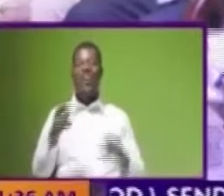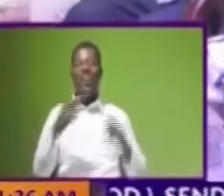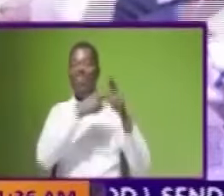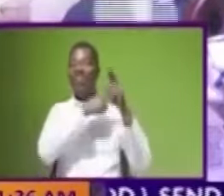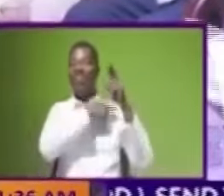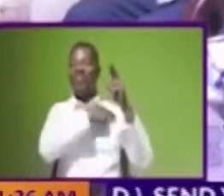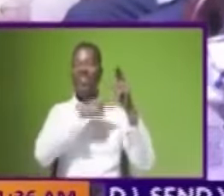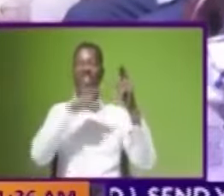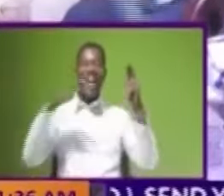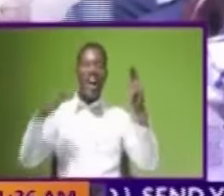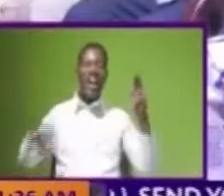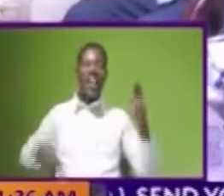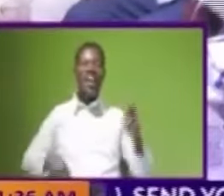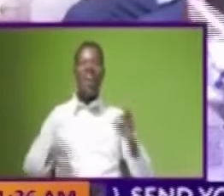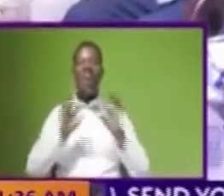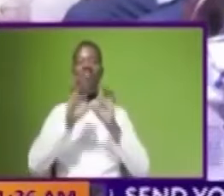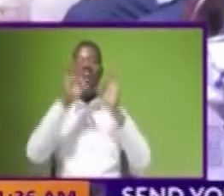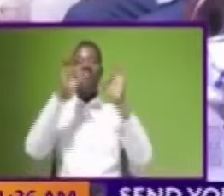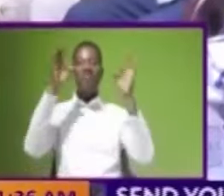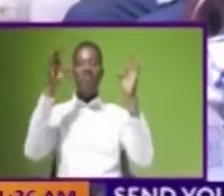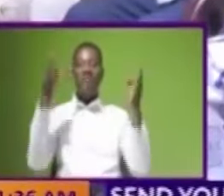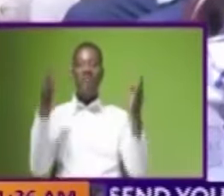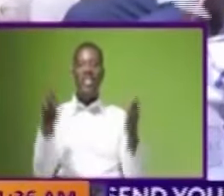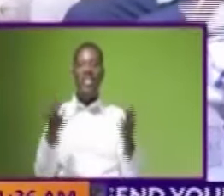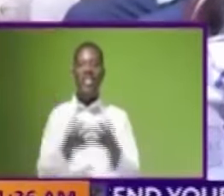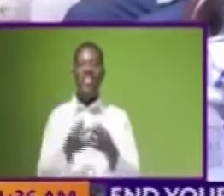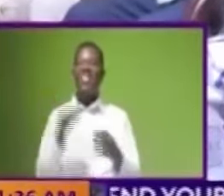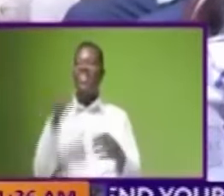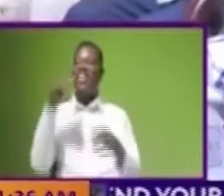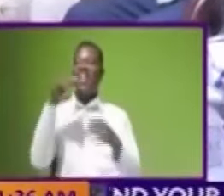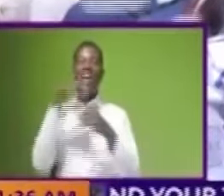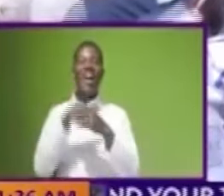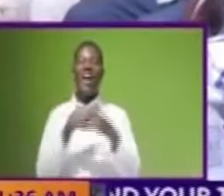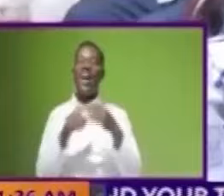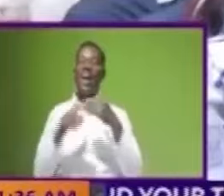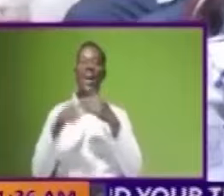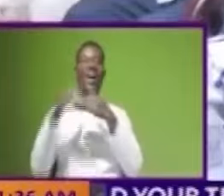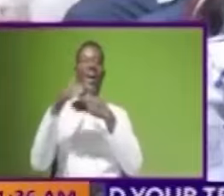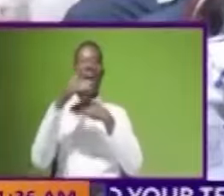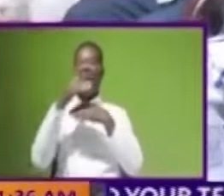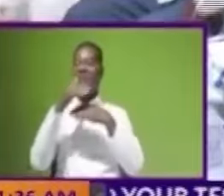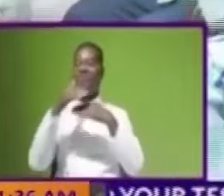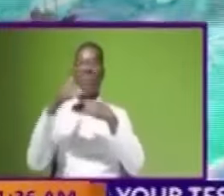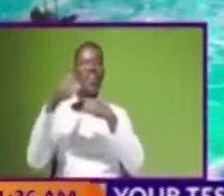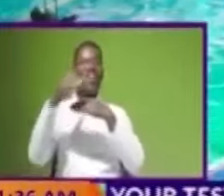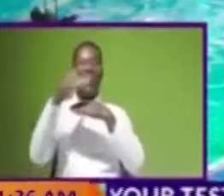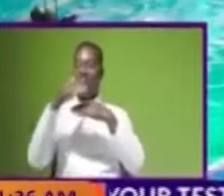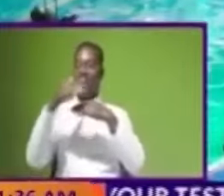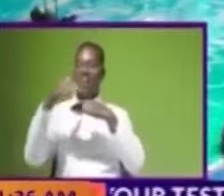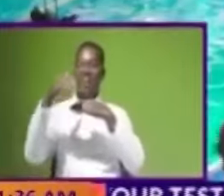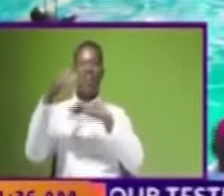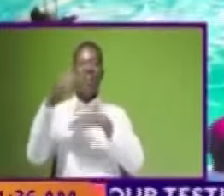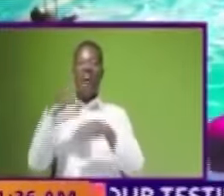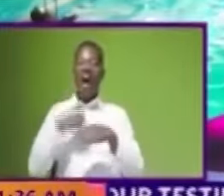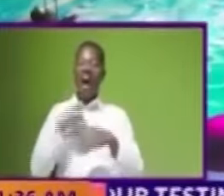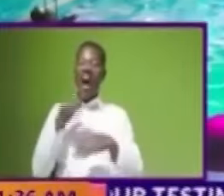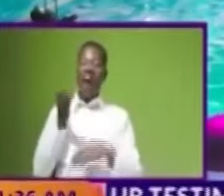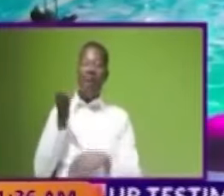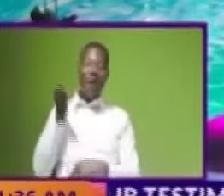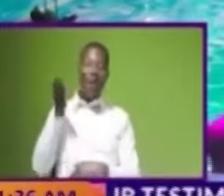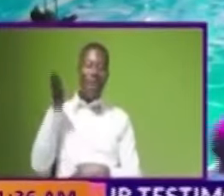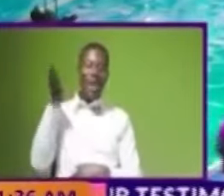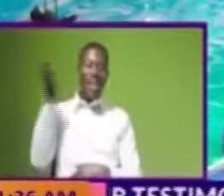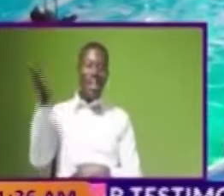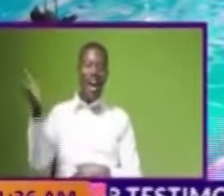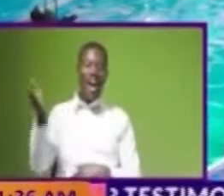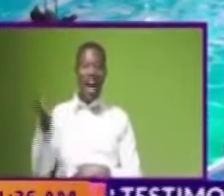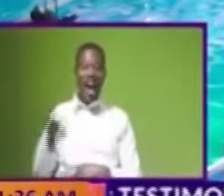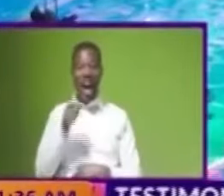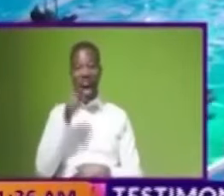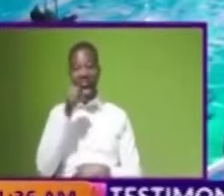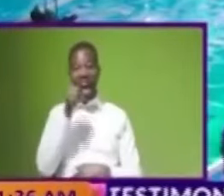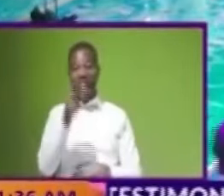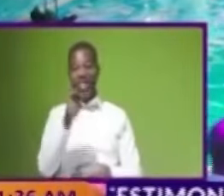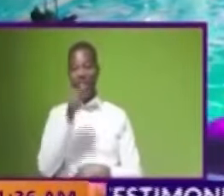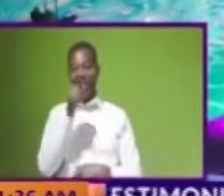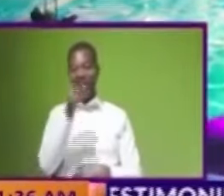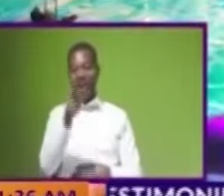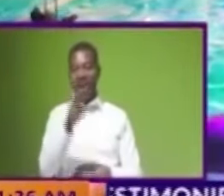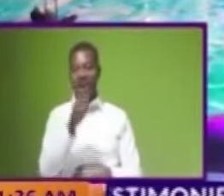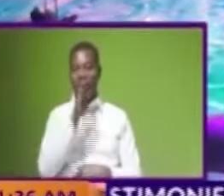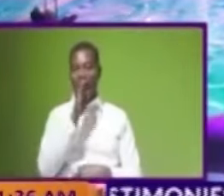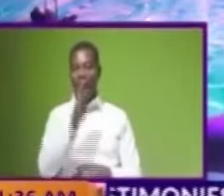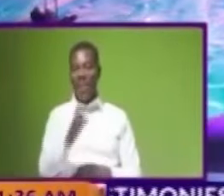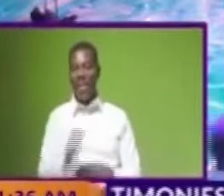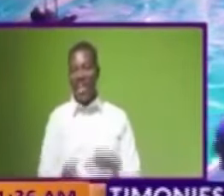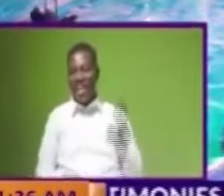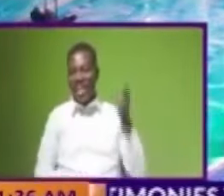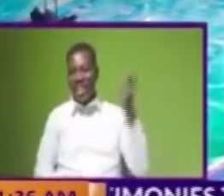kura dom a. E wo Ghana sisi a Stephen Adum Chedua. No church Me Steve na me catch